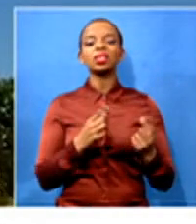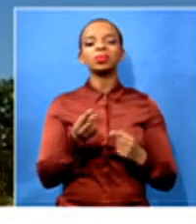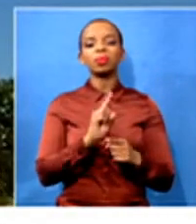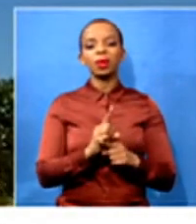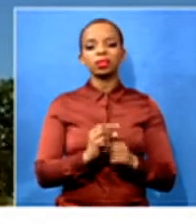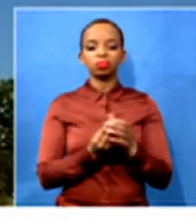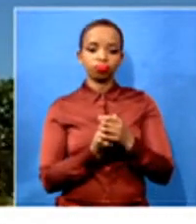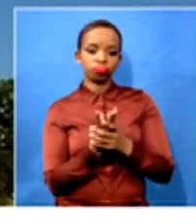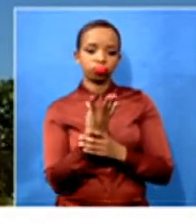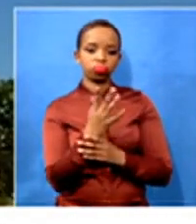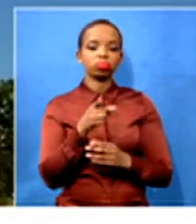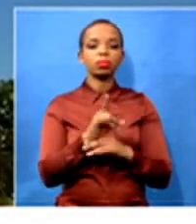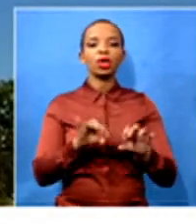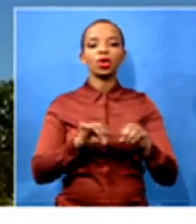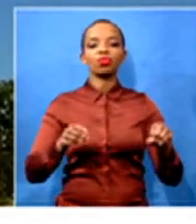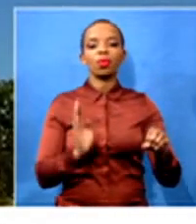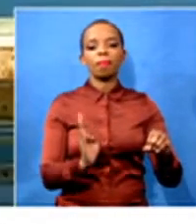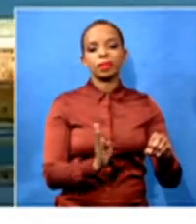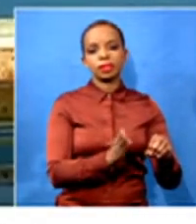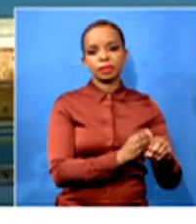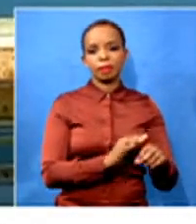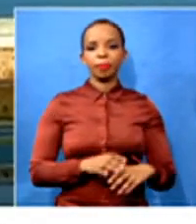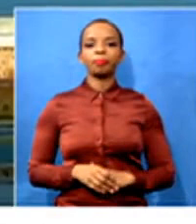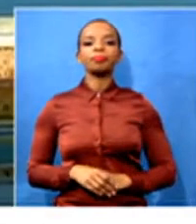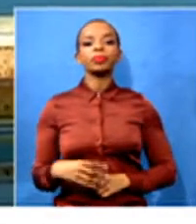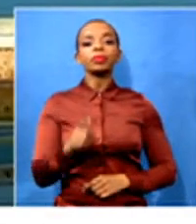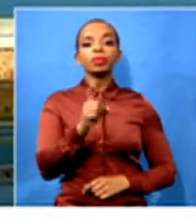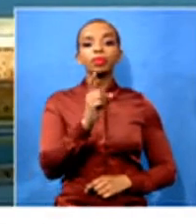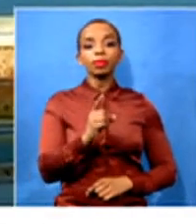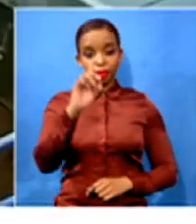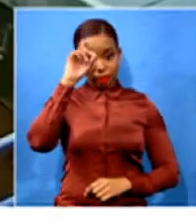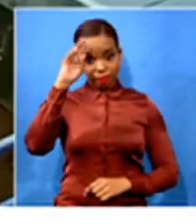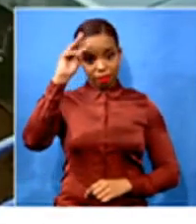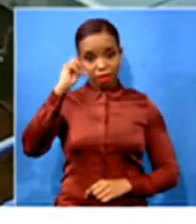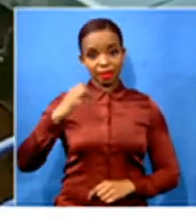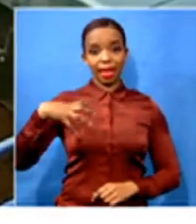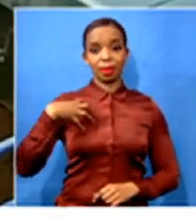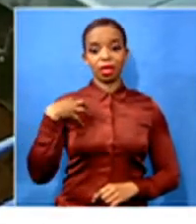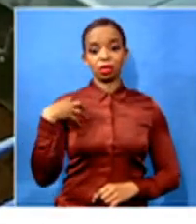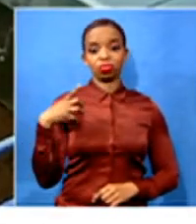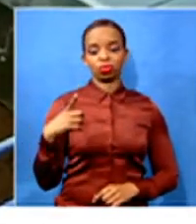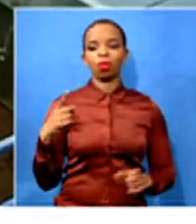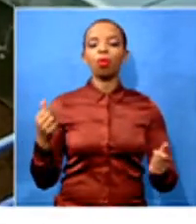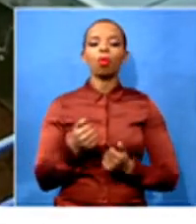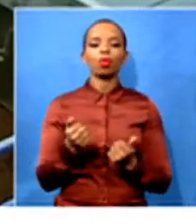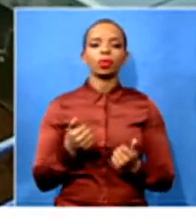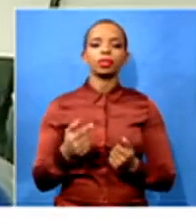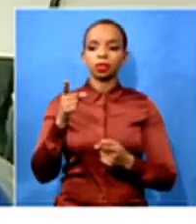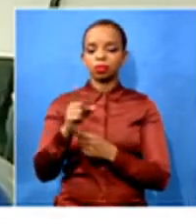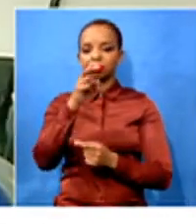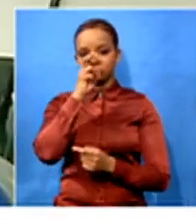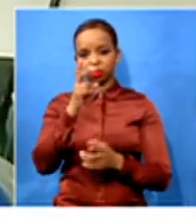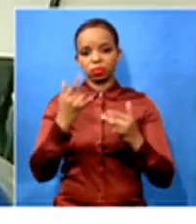The Nelson Mandela Metro, which also gets water from the Kouga Dam, already have restrictions in place. We used to get